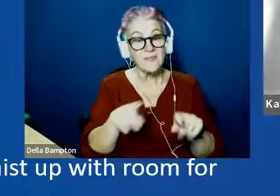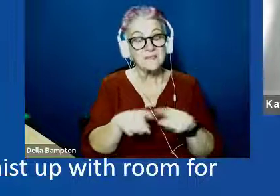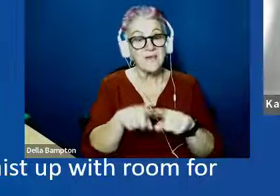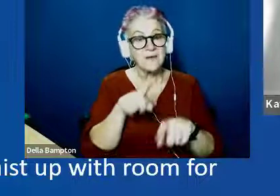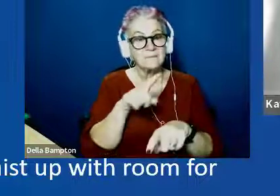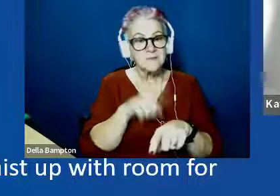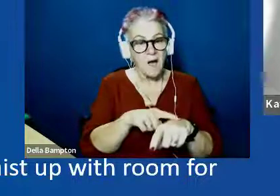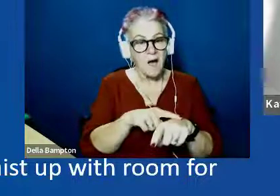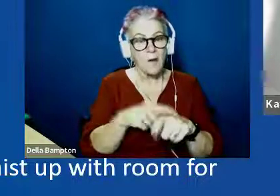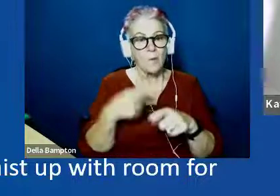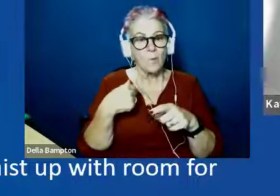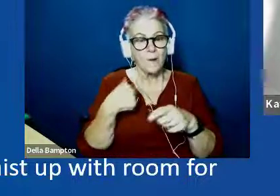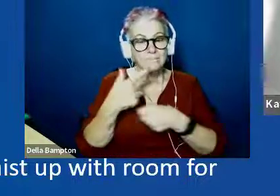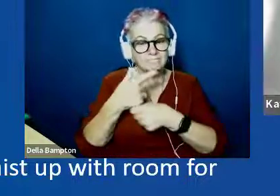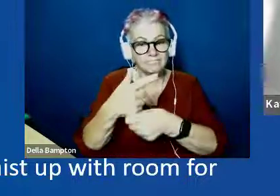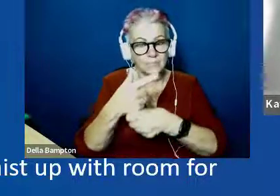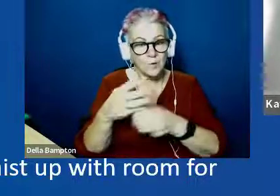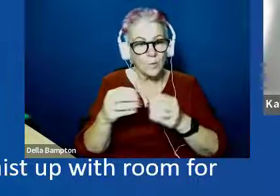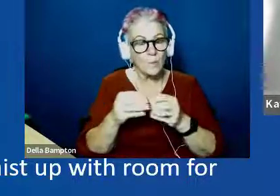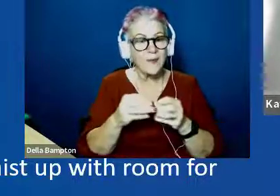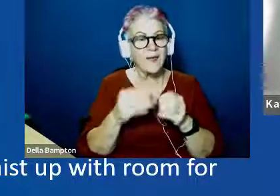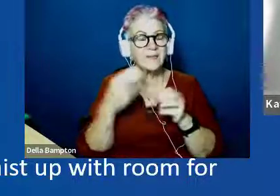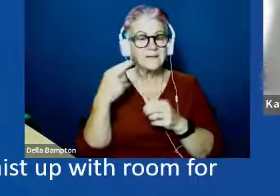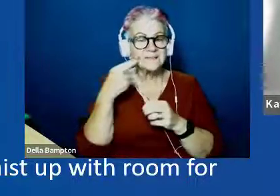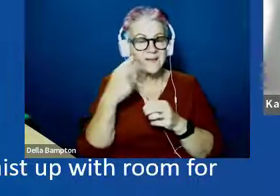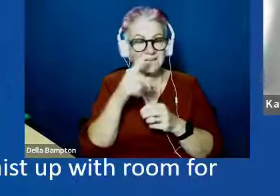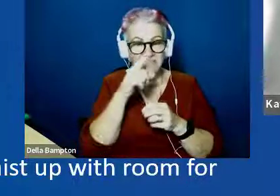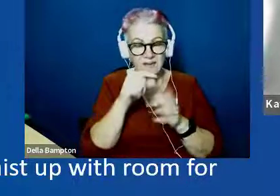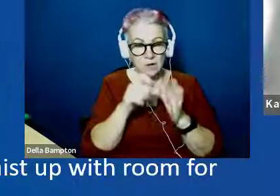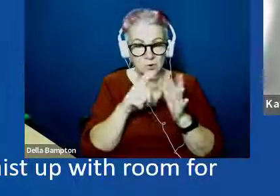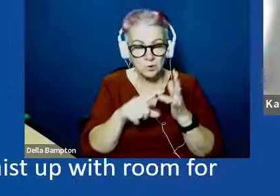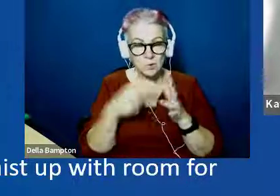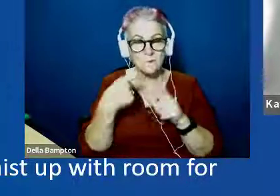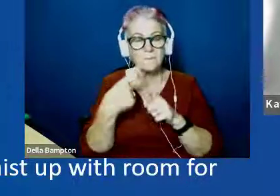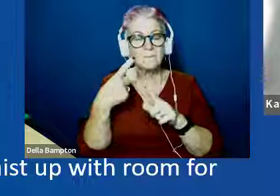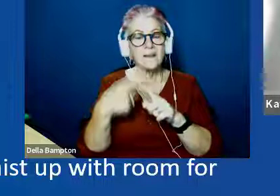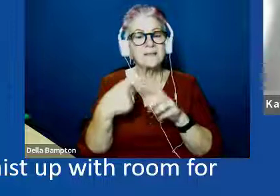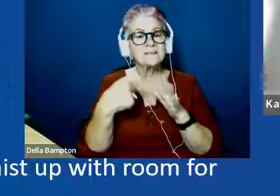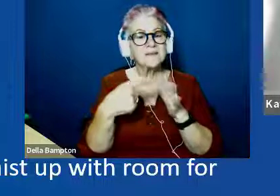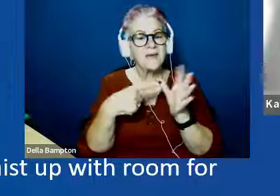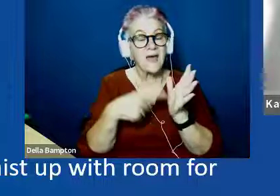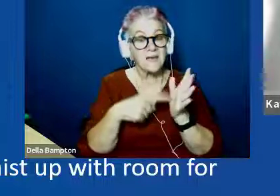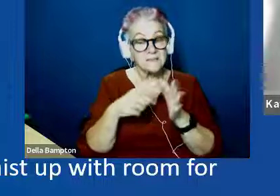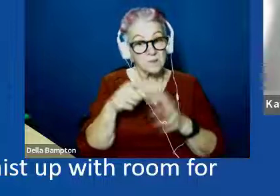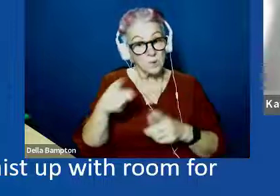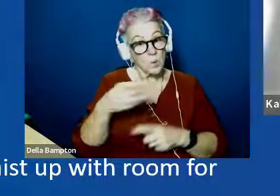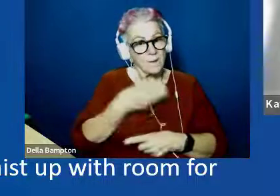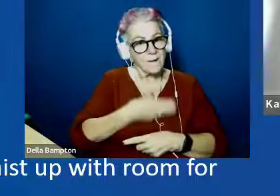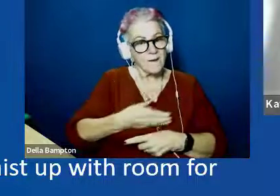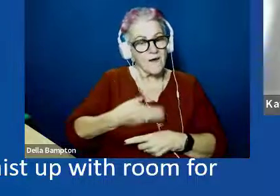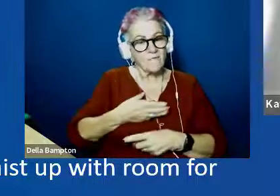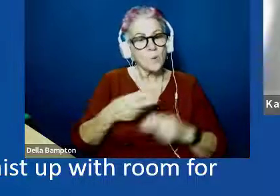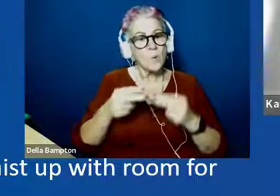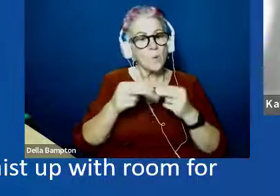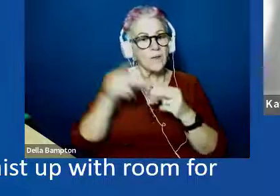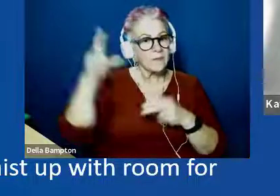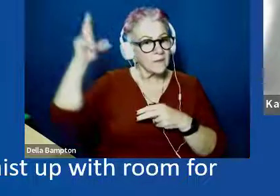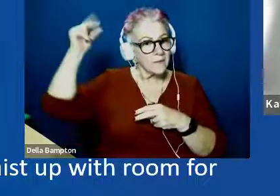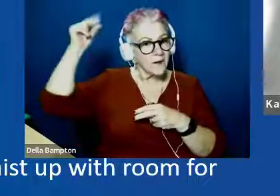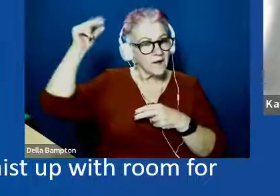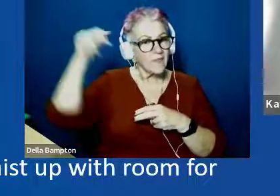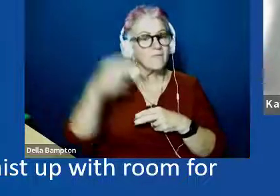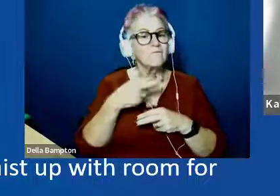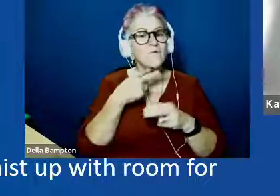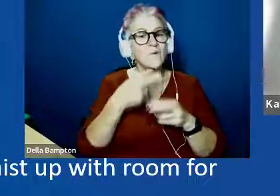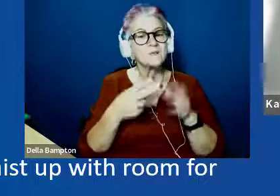to Deaf Can Do and Kate specifically on the day about her being comfortable with a voiceover. So